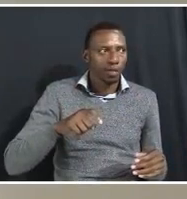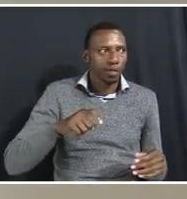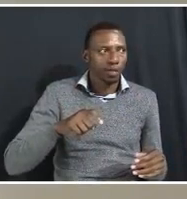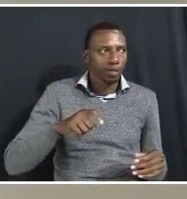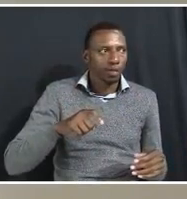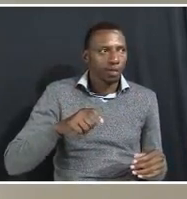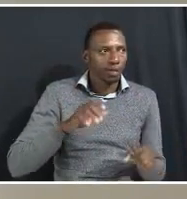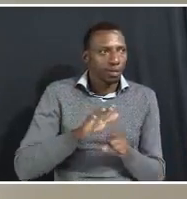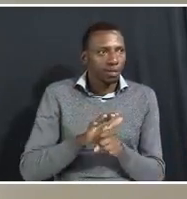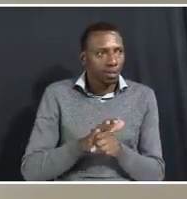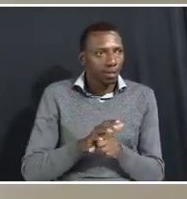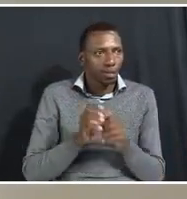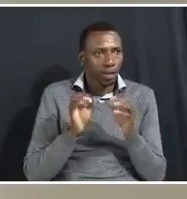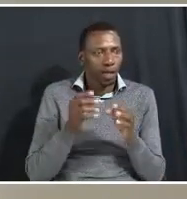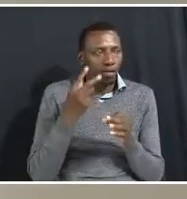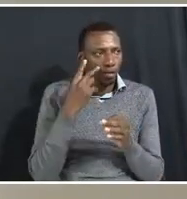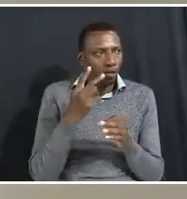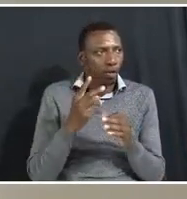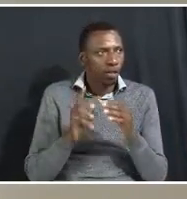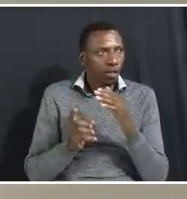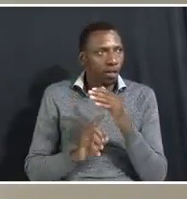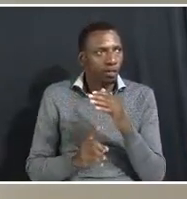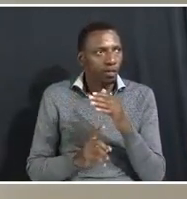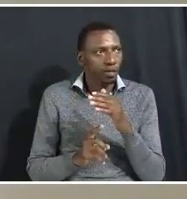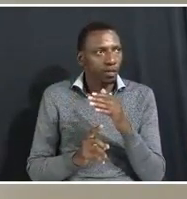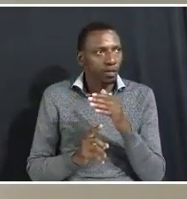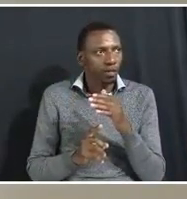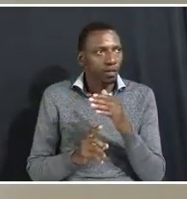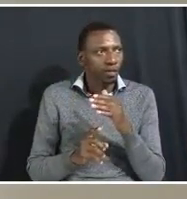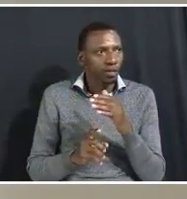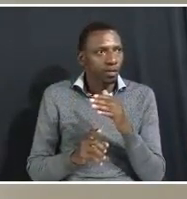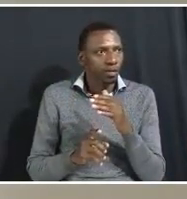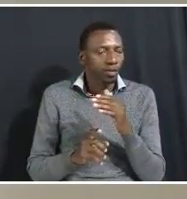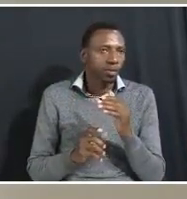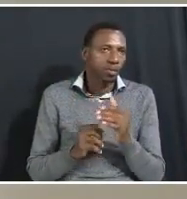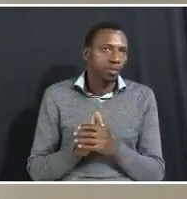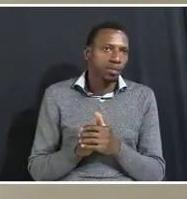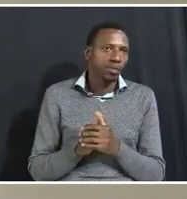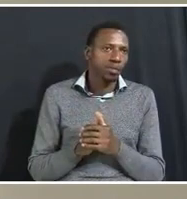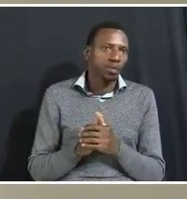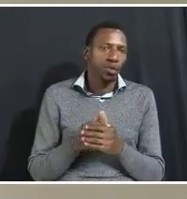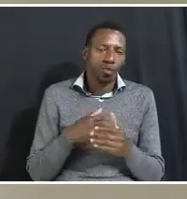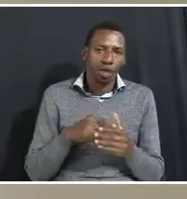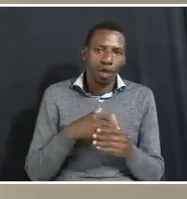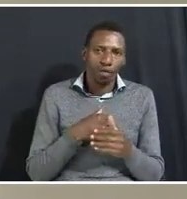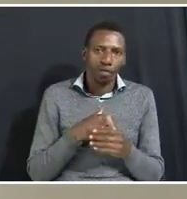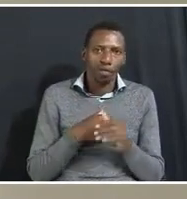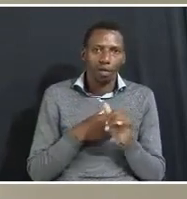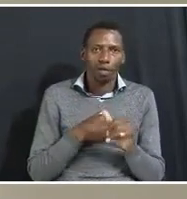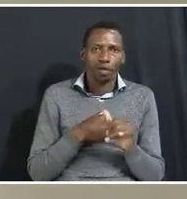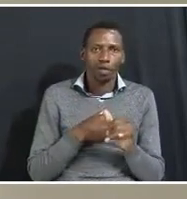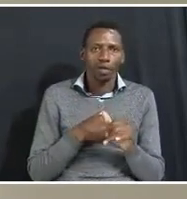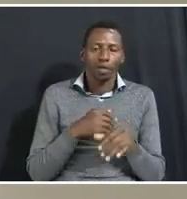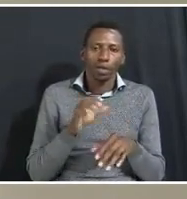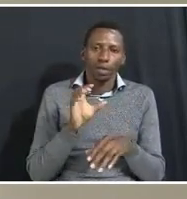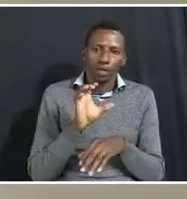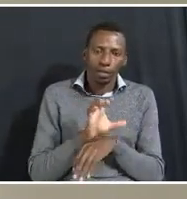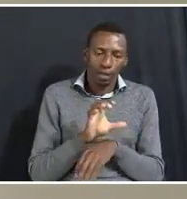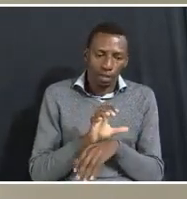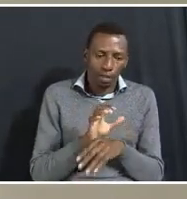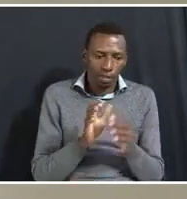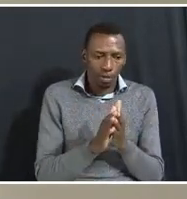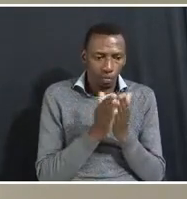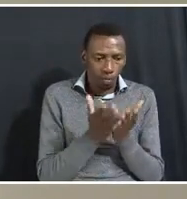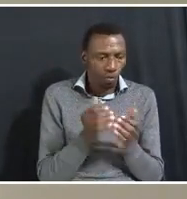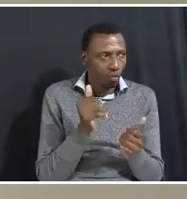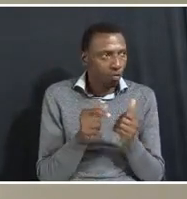you look at the ministry handbook or the Bible, we have a deaconess and the Bible. The church manual that you are referring